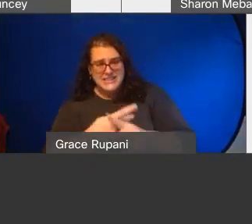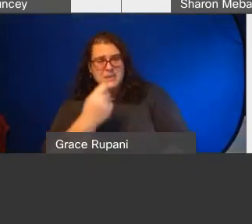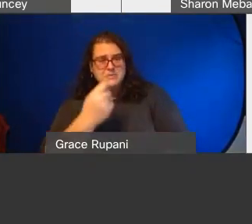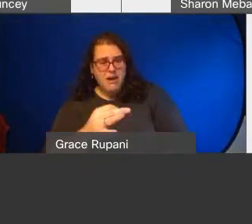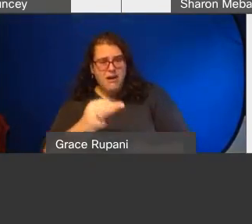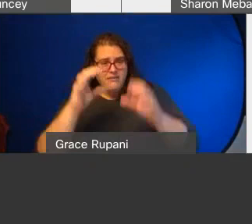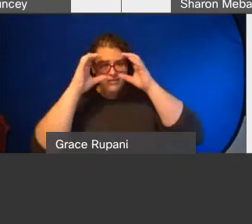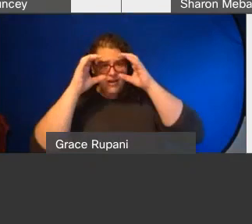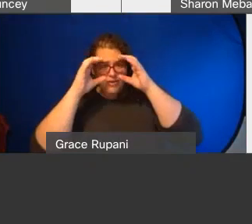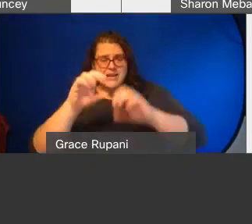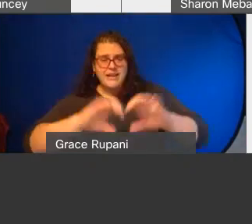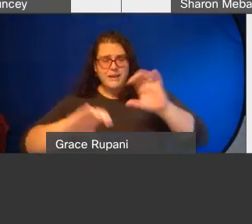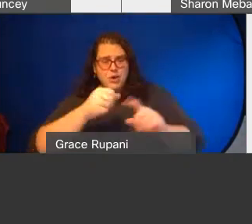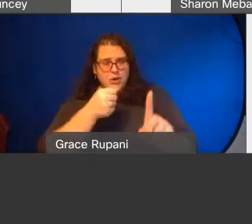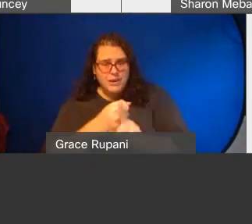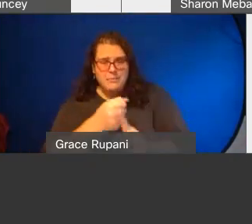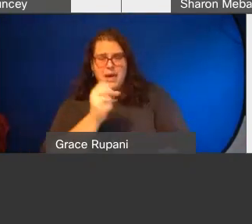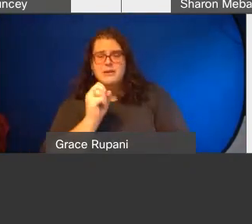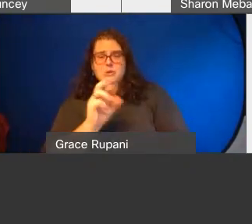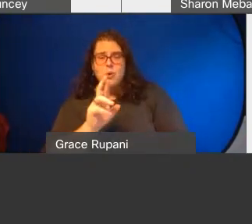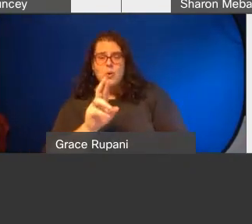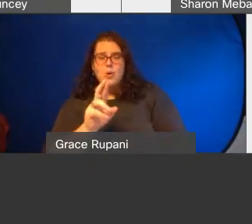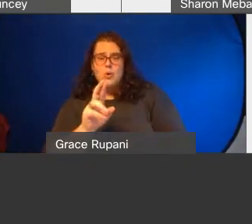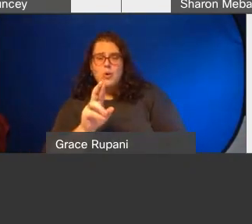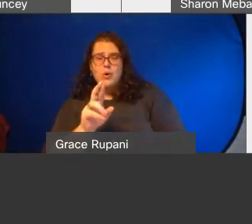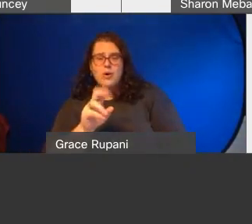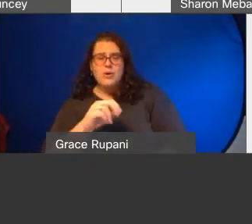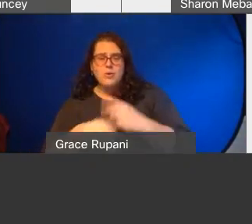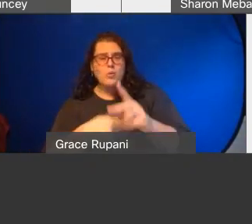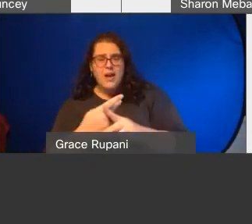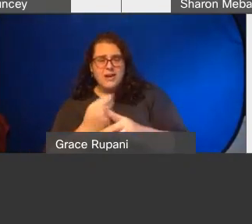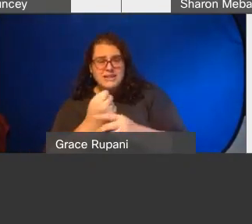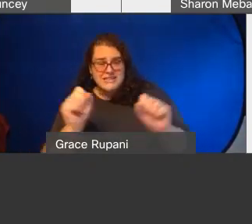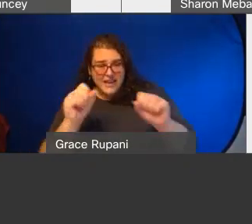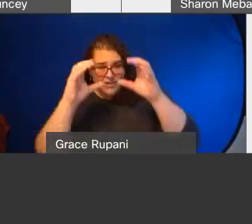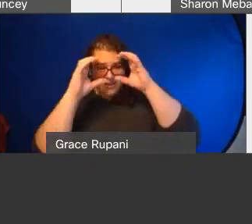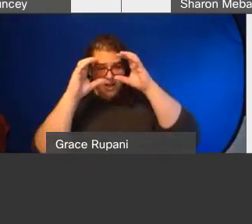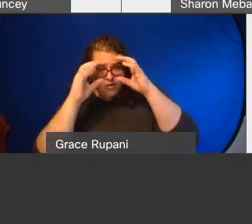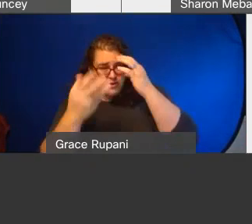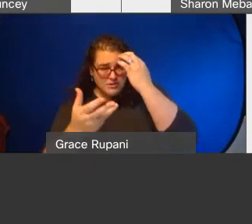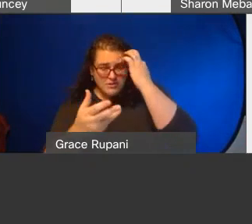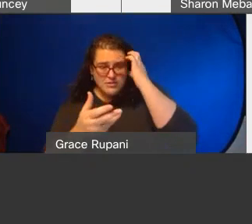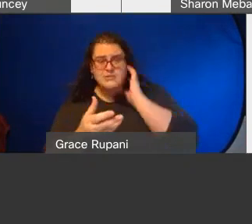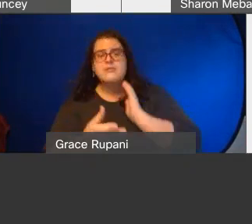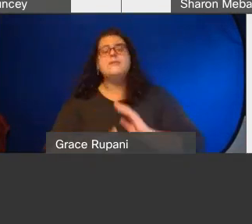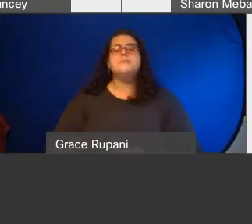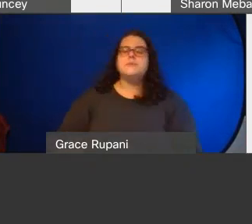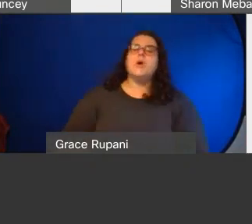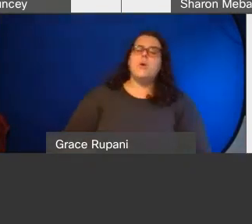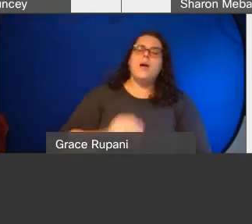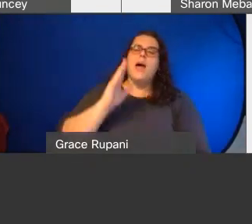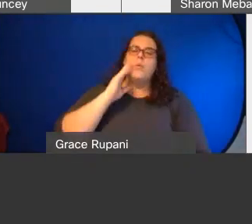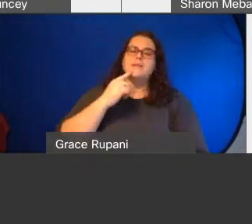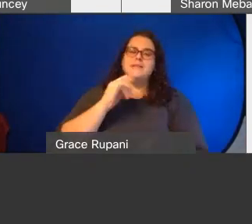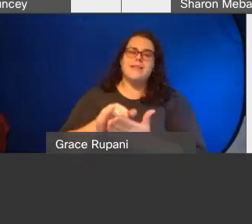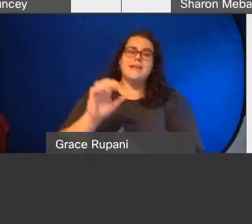impact. Yes. So I will say that CDC, what is considered eye protection by CDC is a face